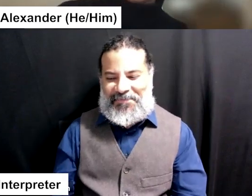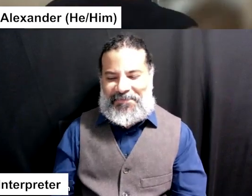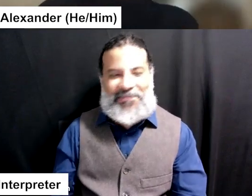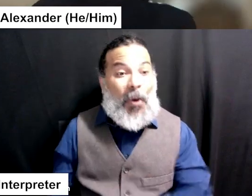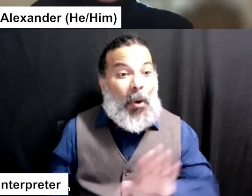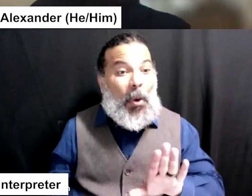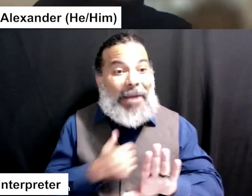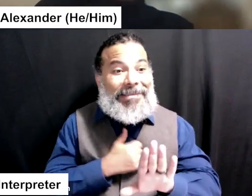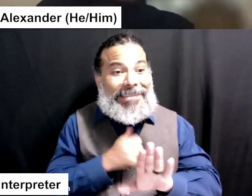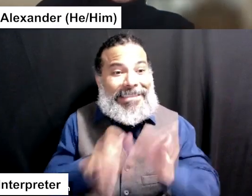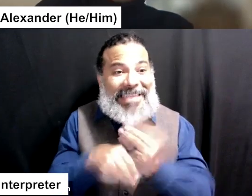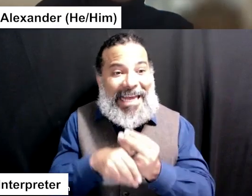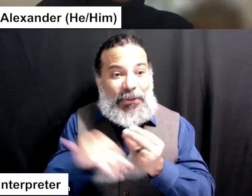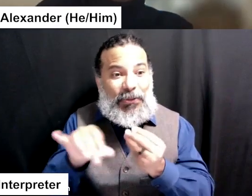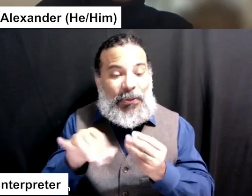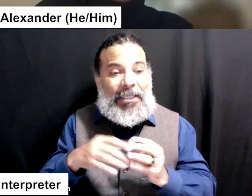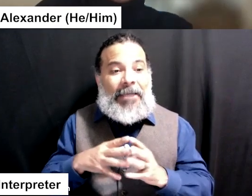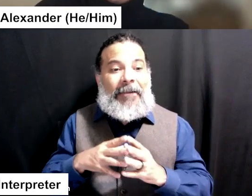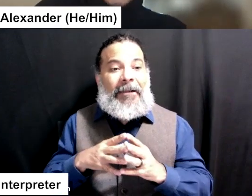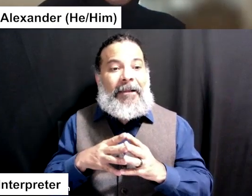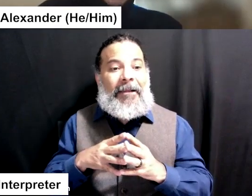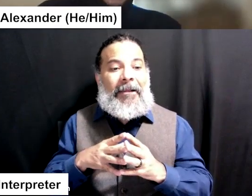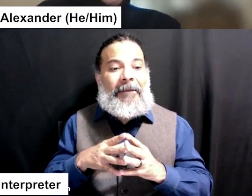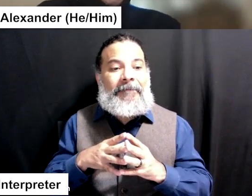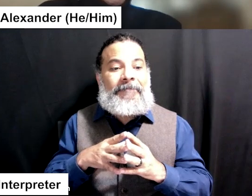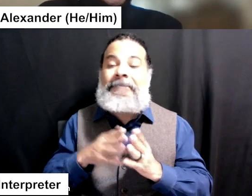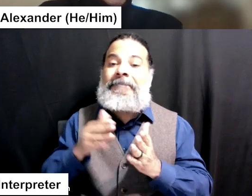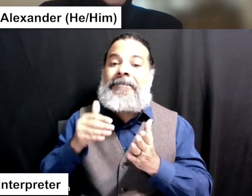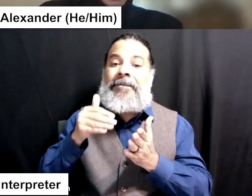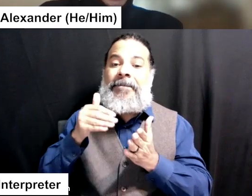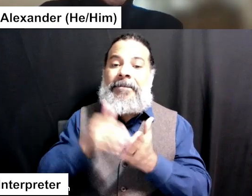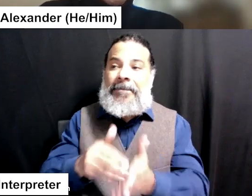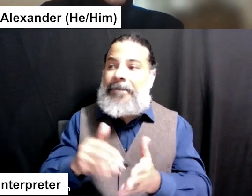And I also want to add too, you know, a lot of people